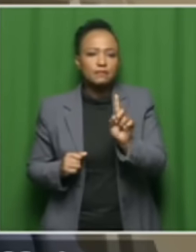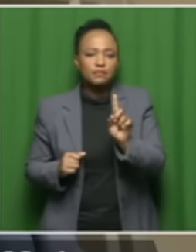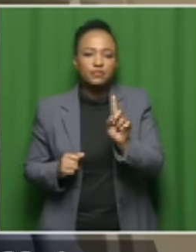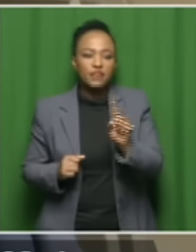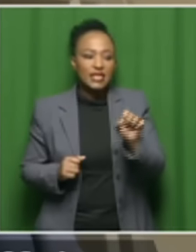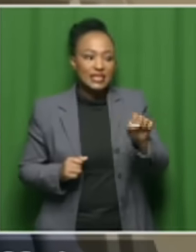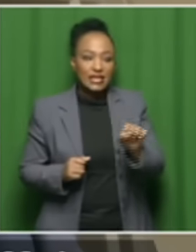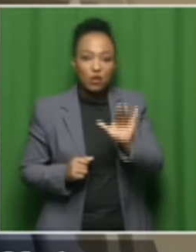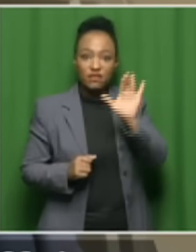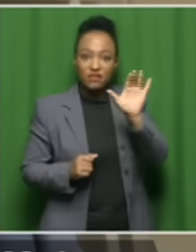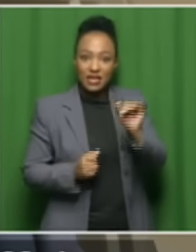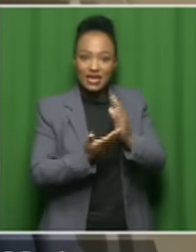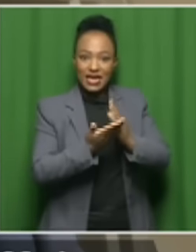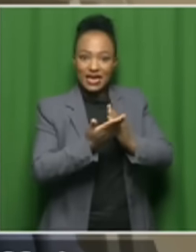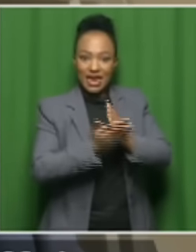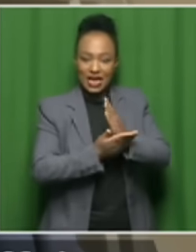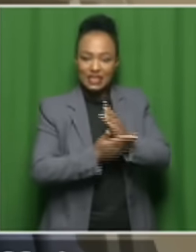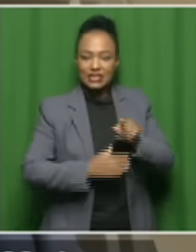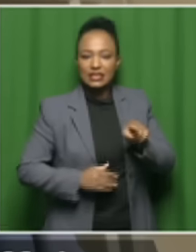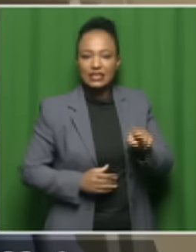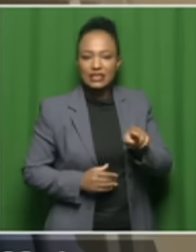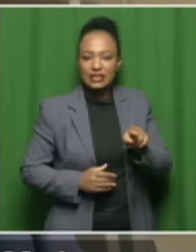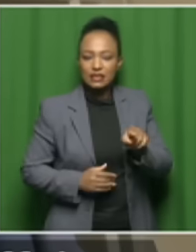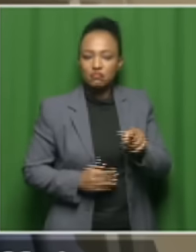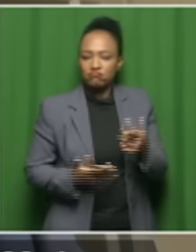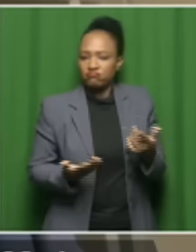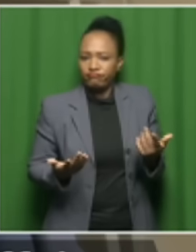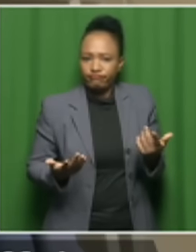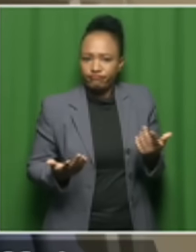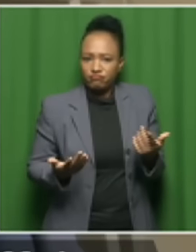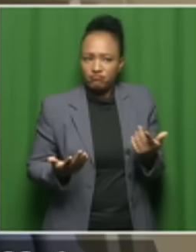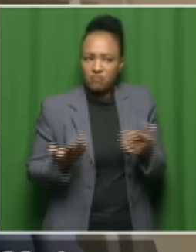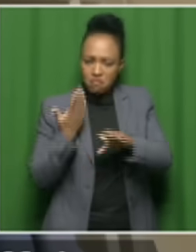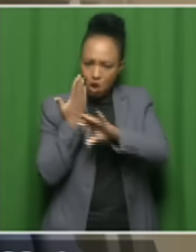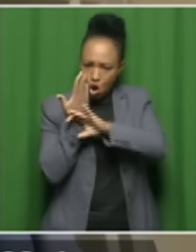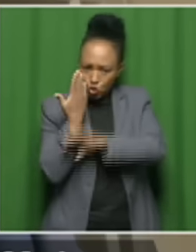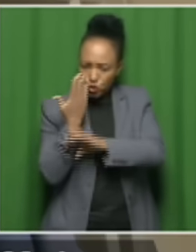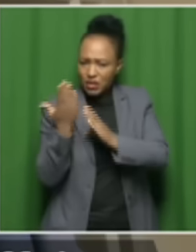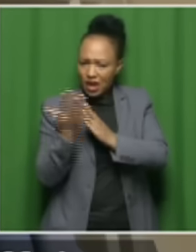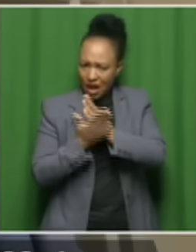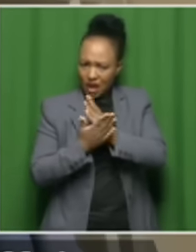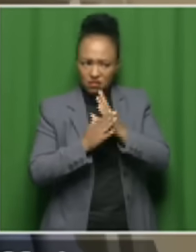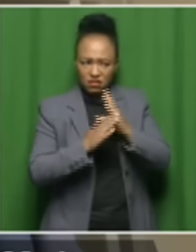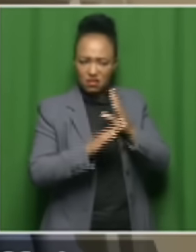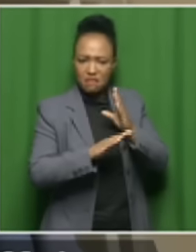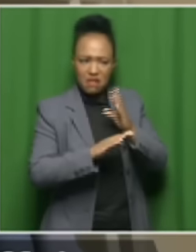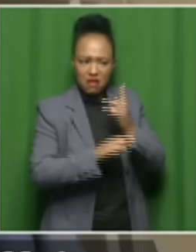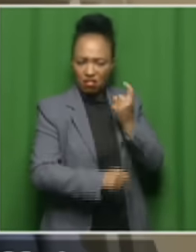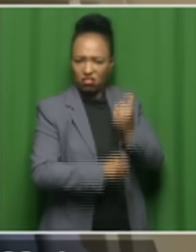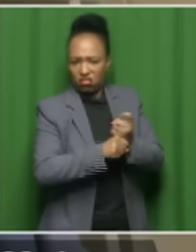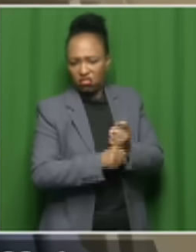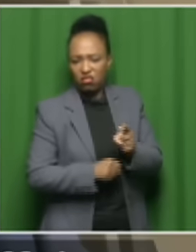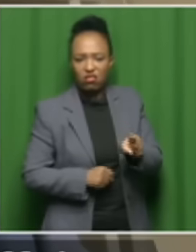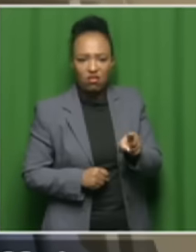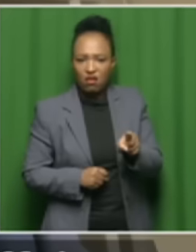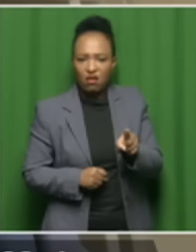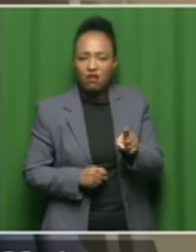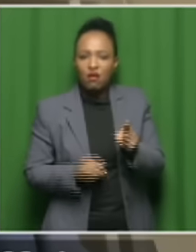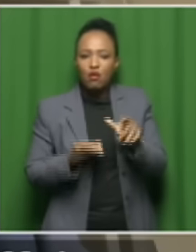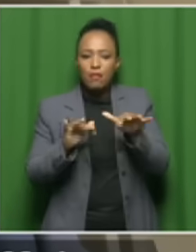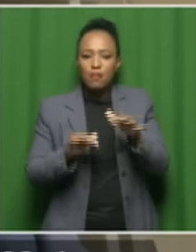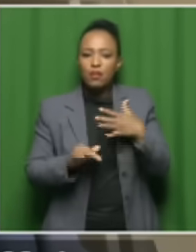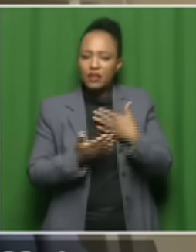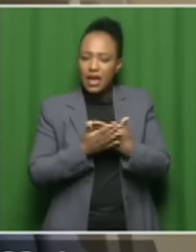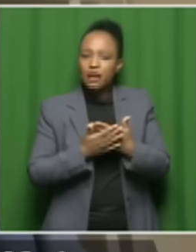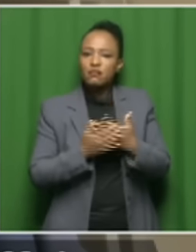South Africans not to be deprived of their constitutional right and protection to citizenship under Section